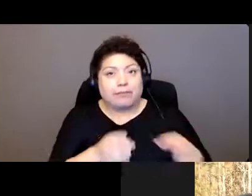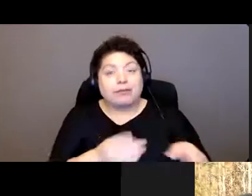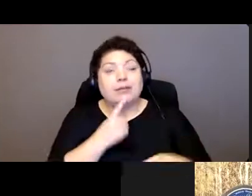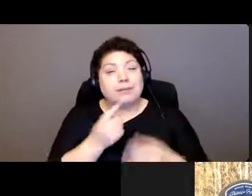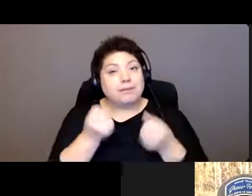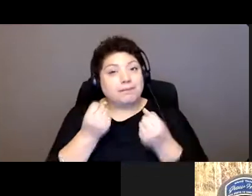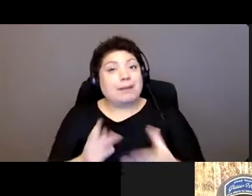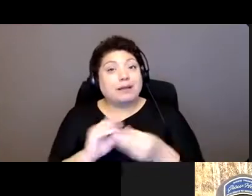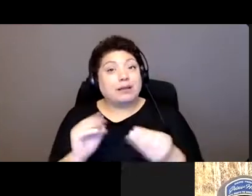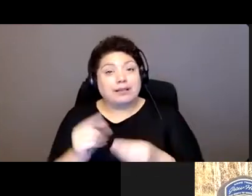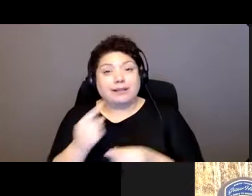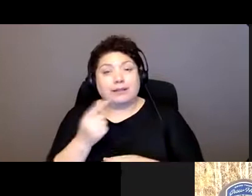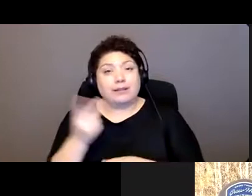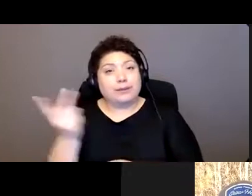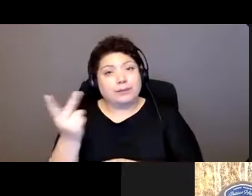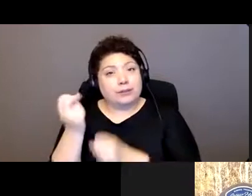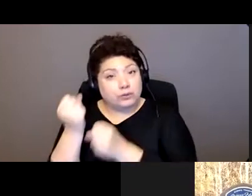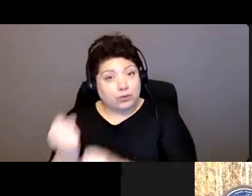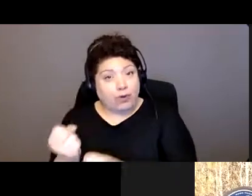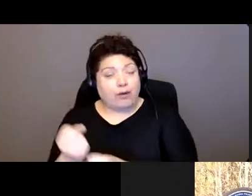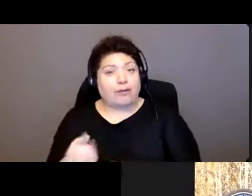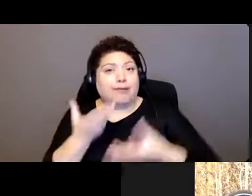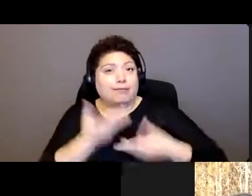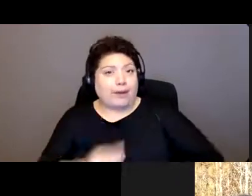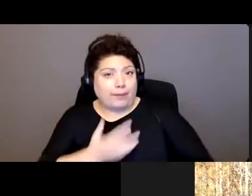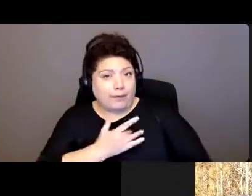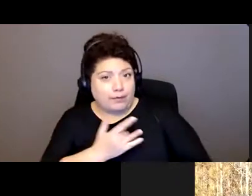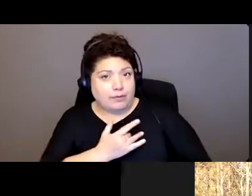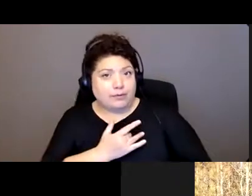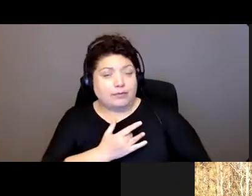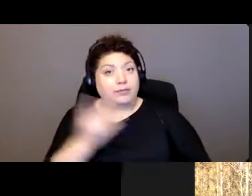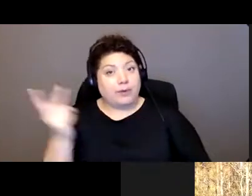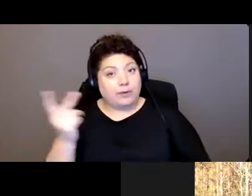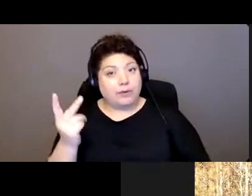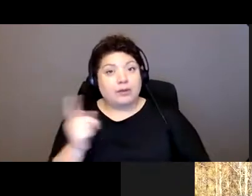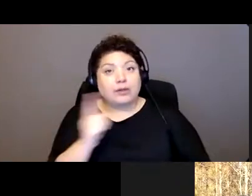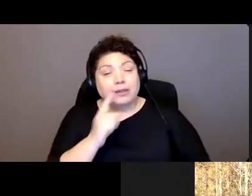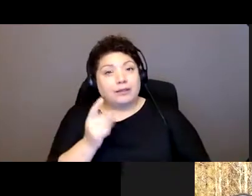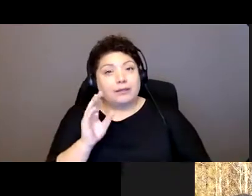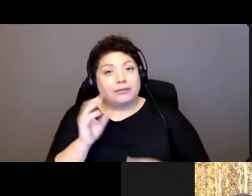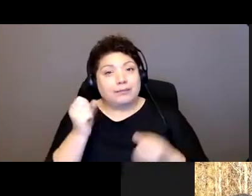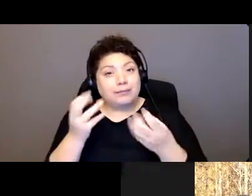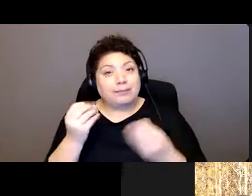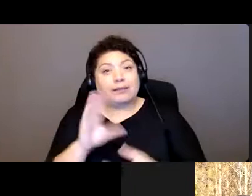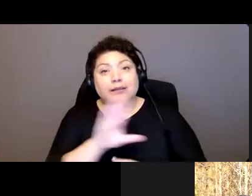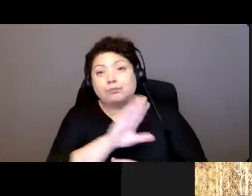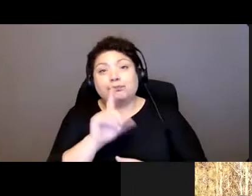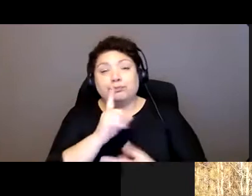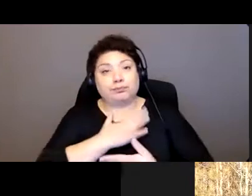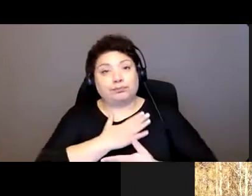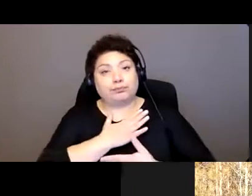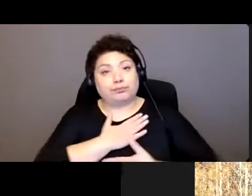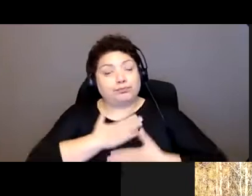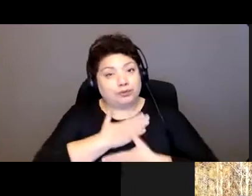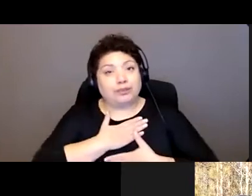both these ladies are, and how many people are just appreciating the day and everything that's being said. I can't tell